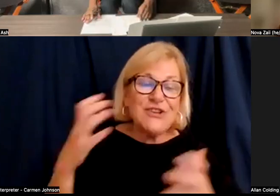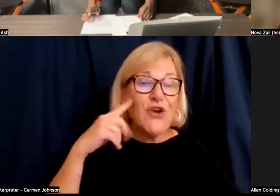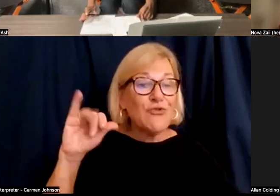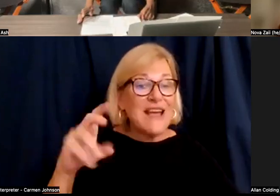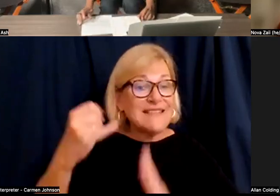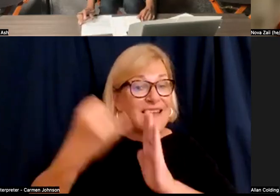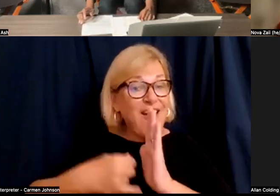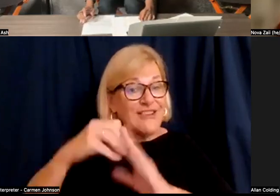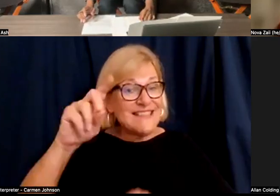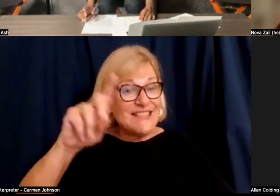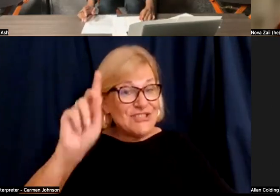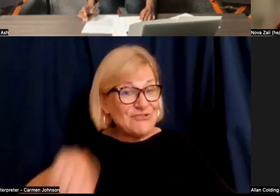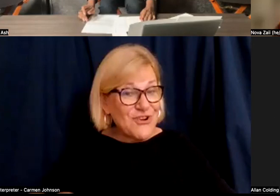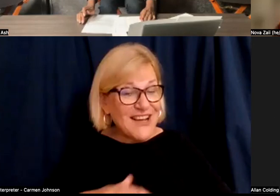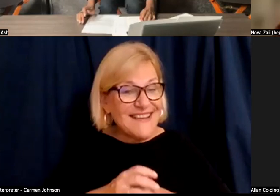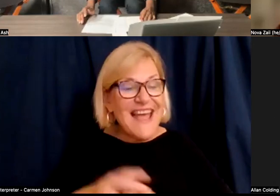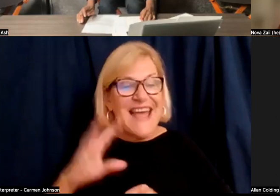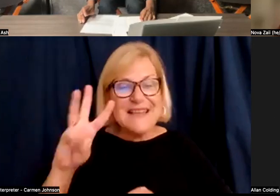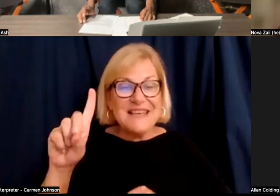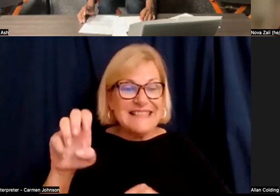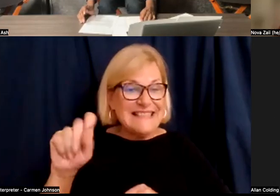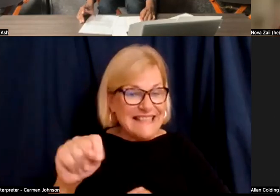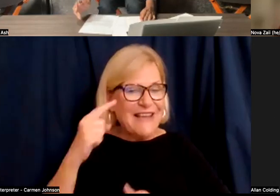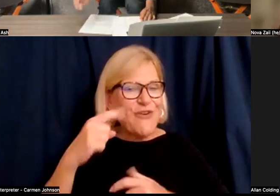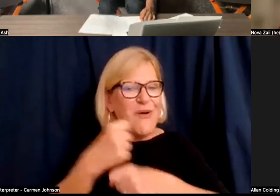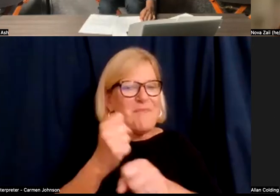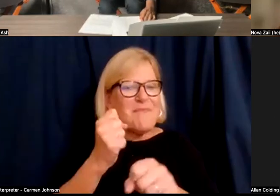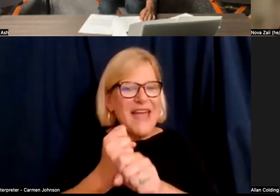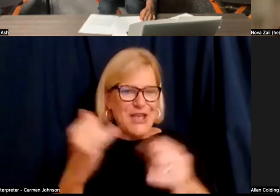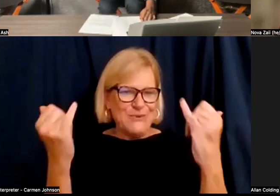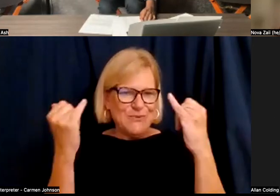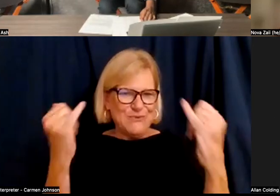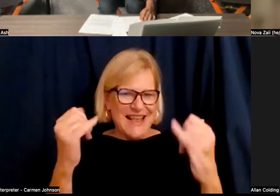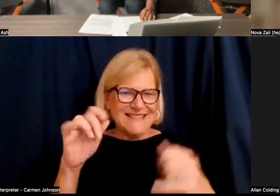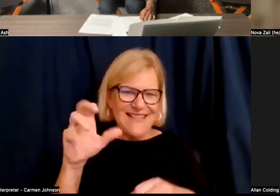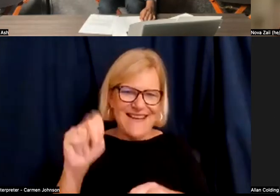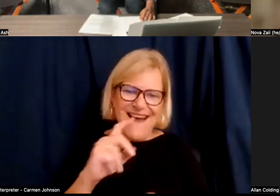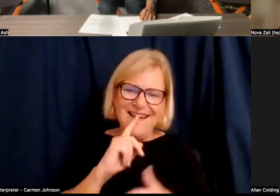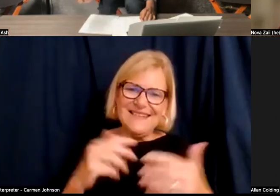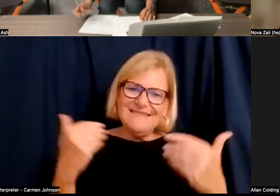Arts in Detroit and WDET for making today's salon such